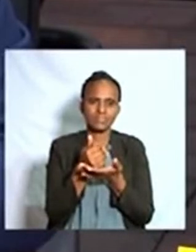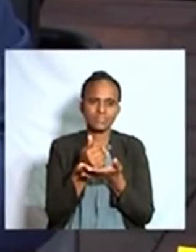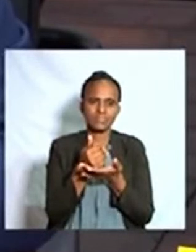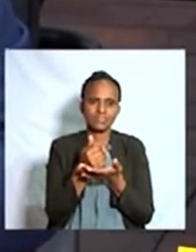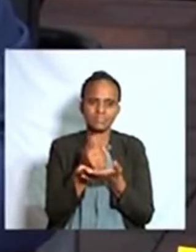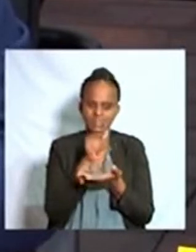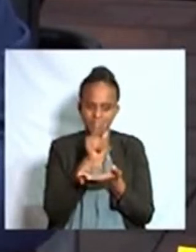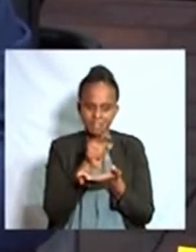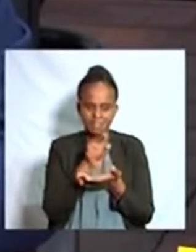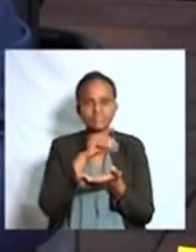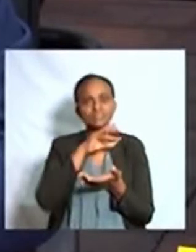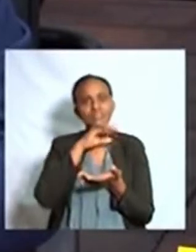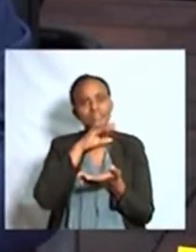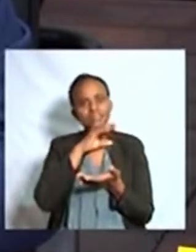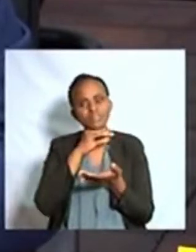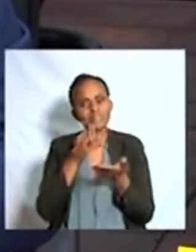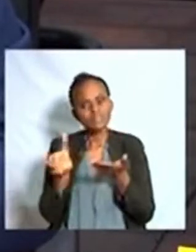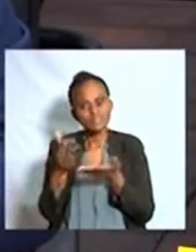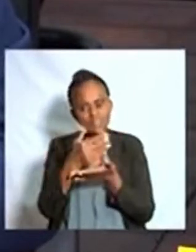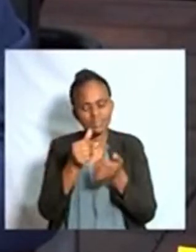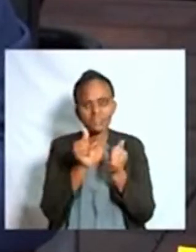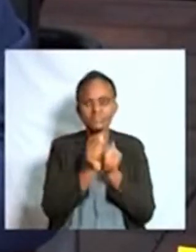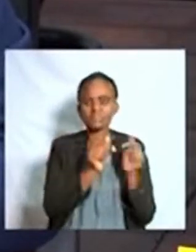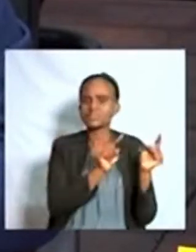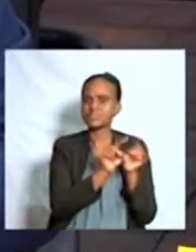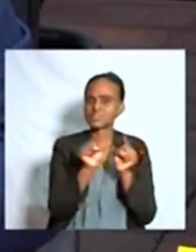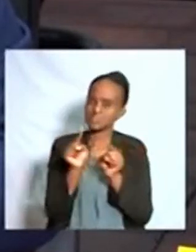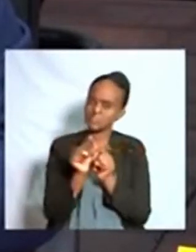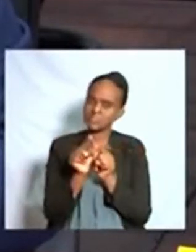Yes, garbage collection, and also